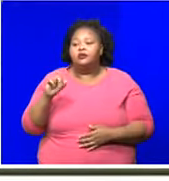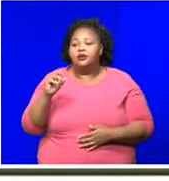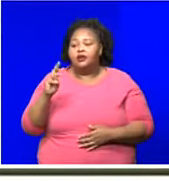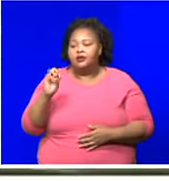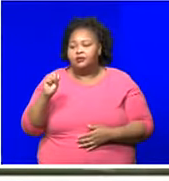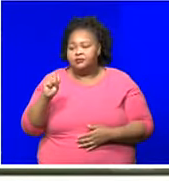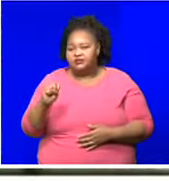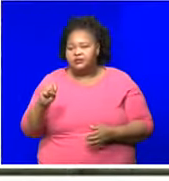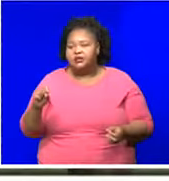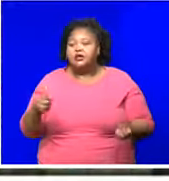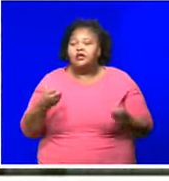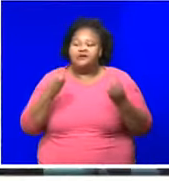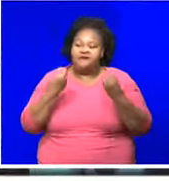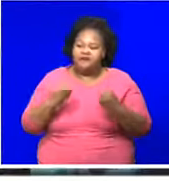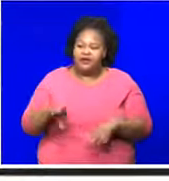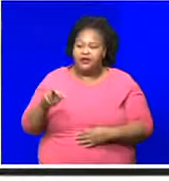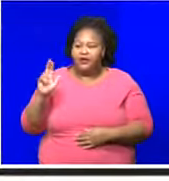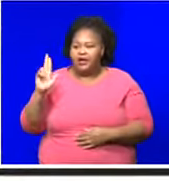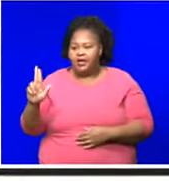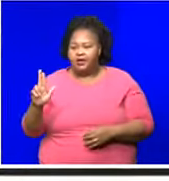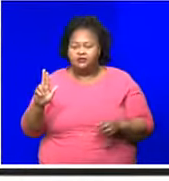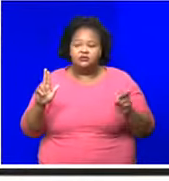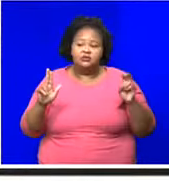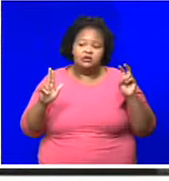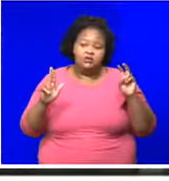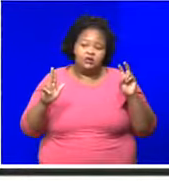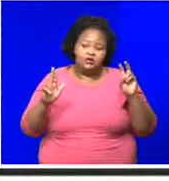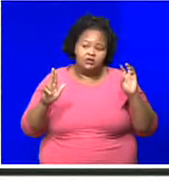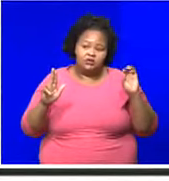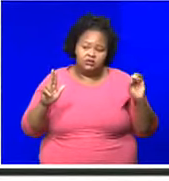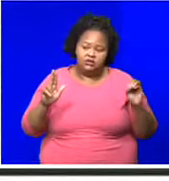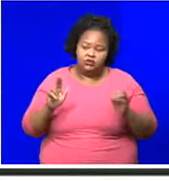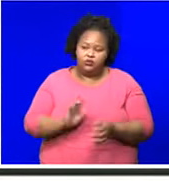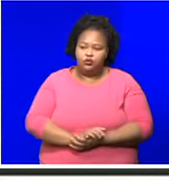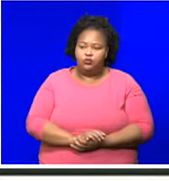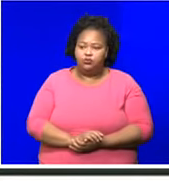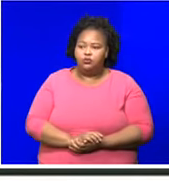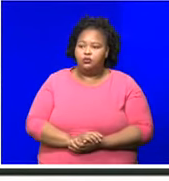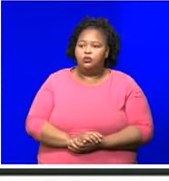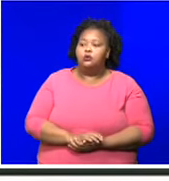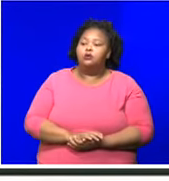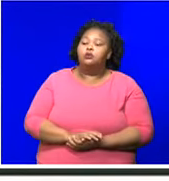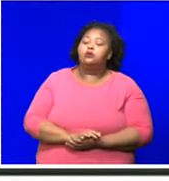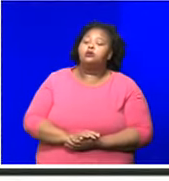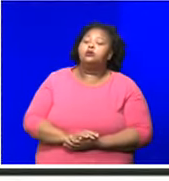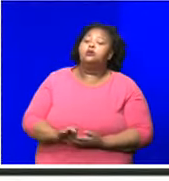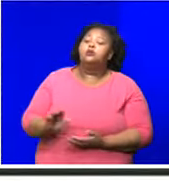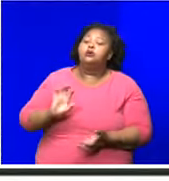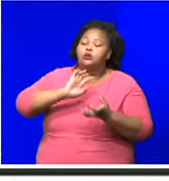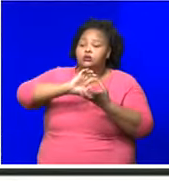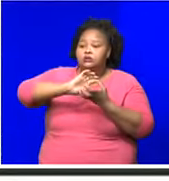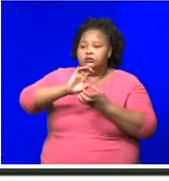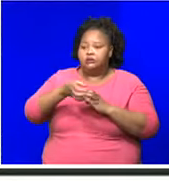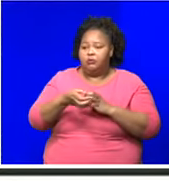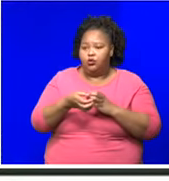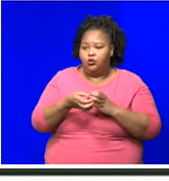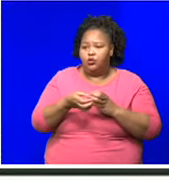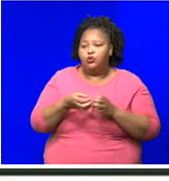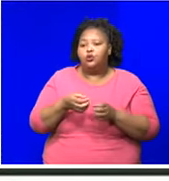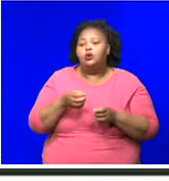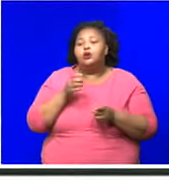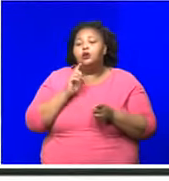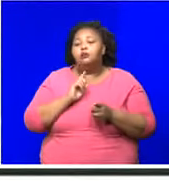by Manzini Sipets by 8-0. Thabankulu Kellys shared a point with Madlenya after their 1-1